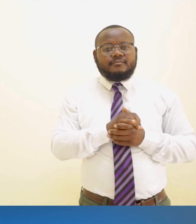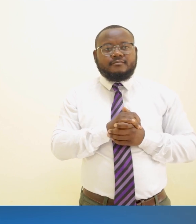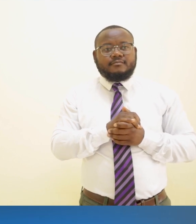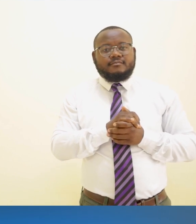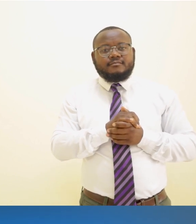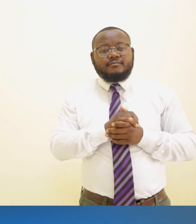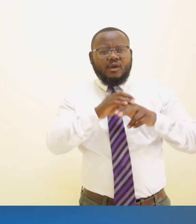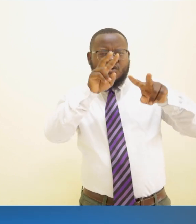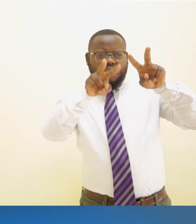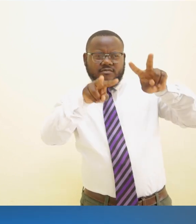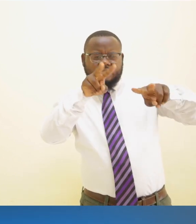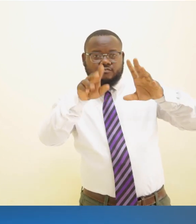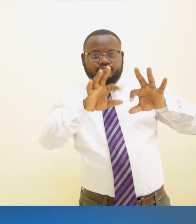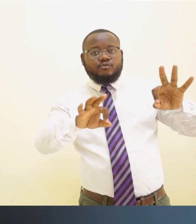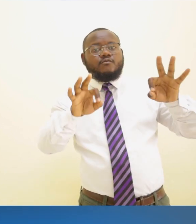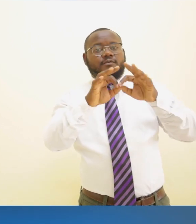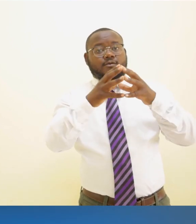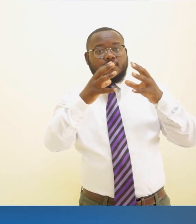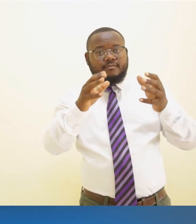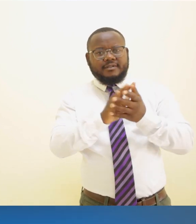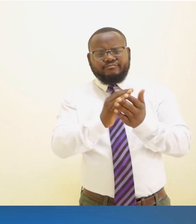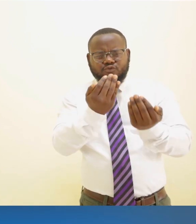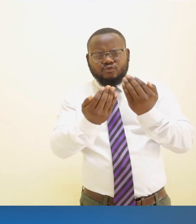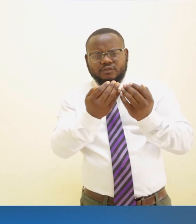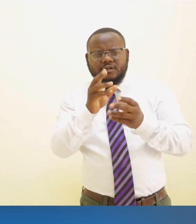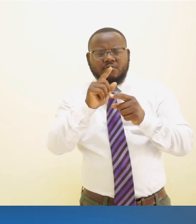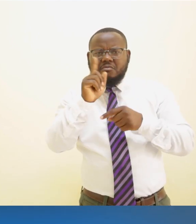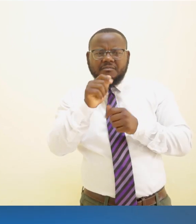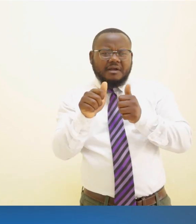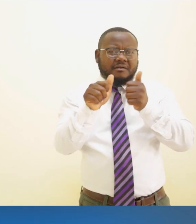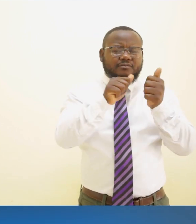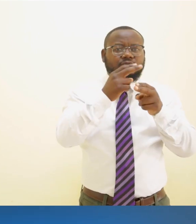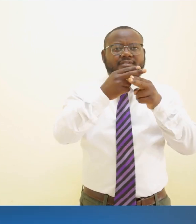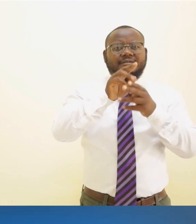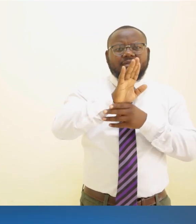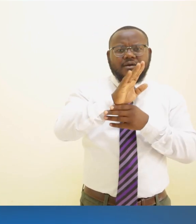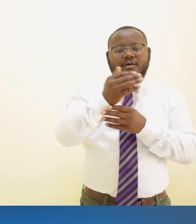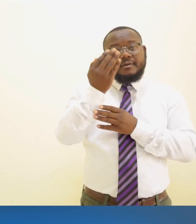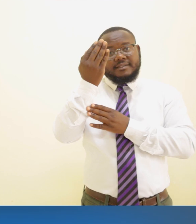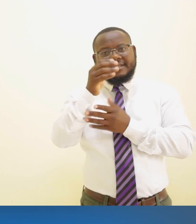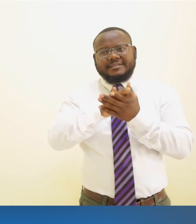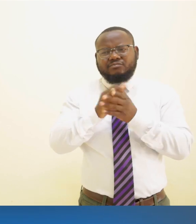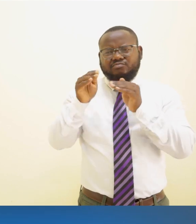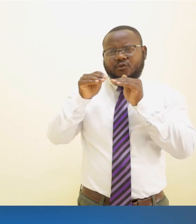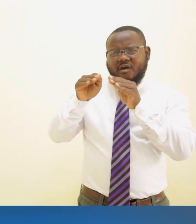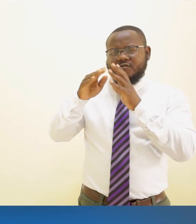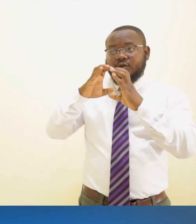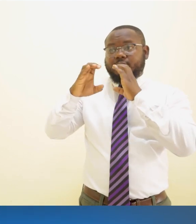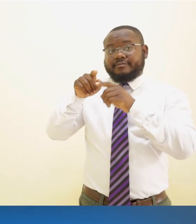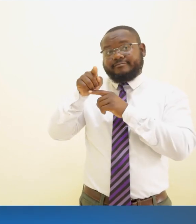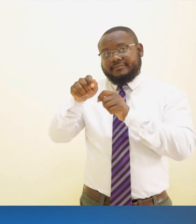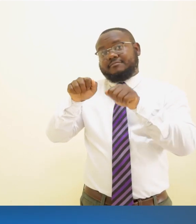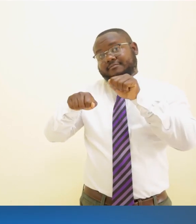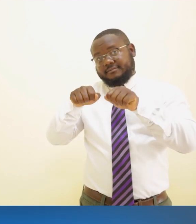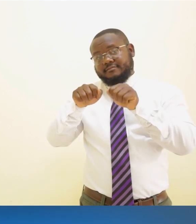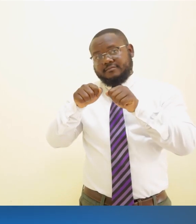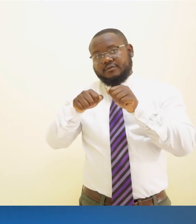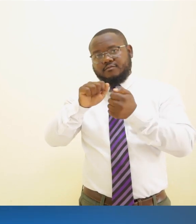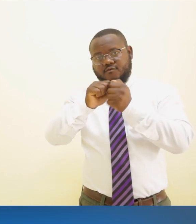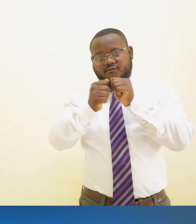Observation is just as important. Children who don't respond to their names or adults who avoid conversations may already be struggling with hearing